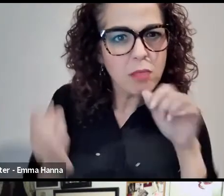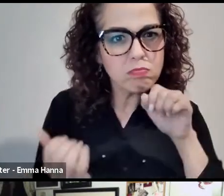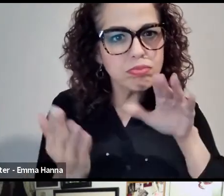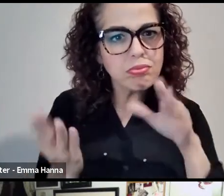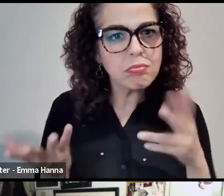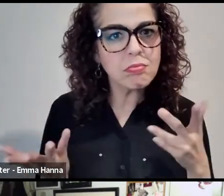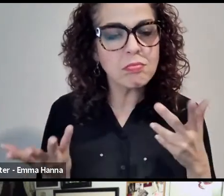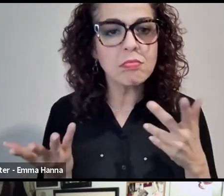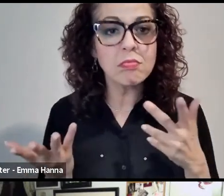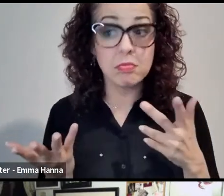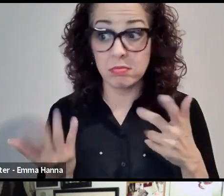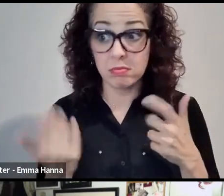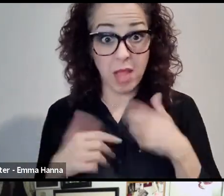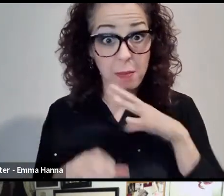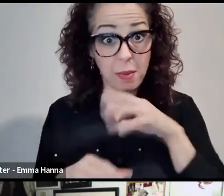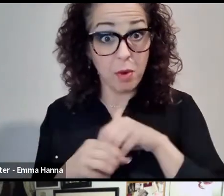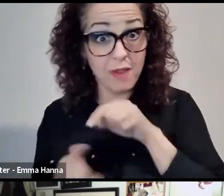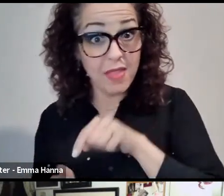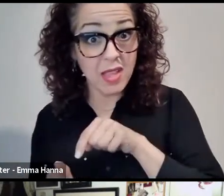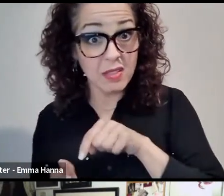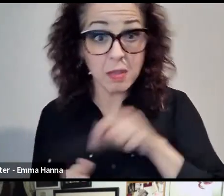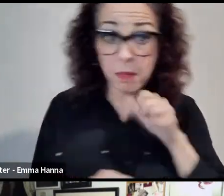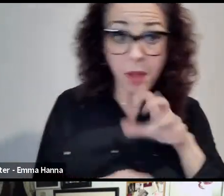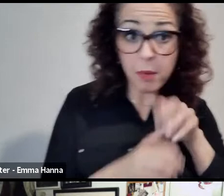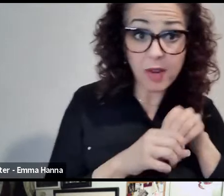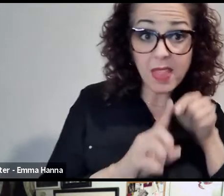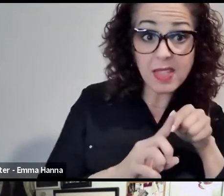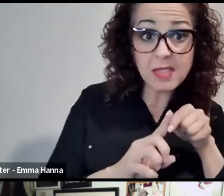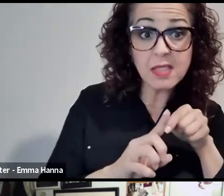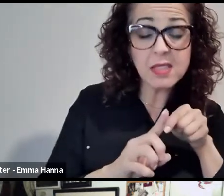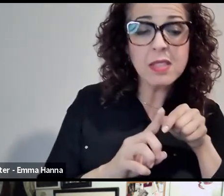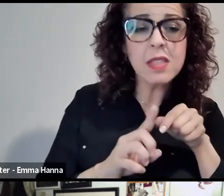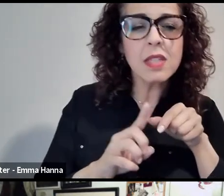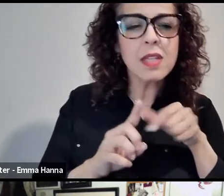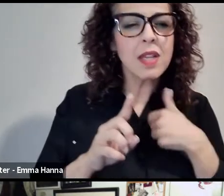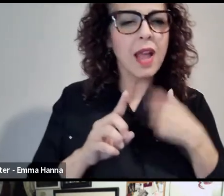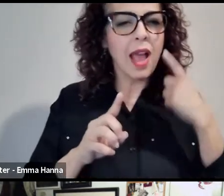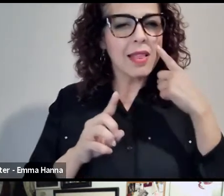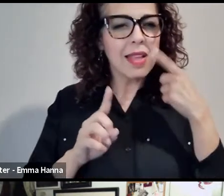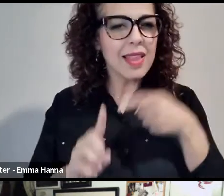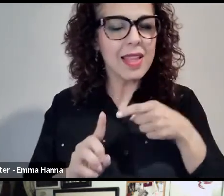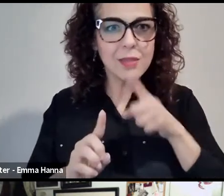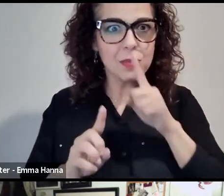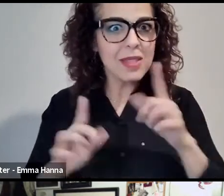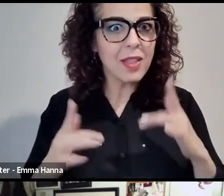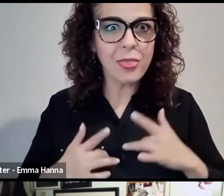you know, am I part of this? Am I not part of this? I think that that's thrilling.